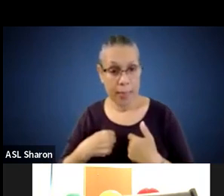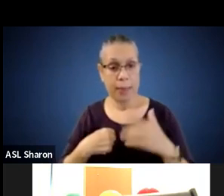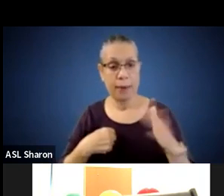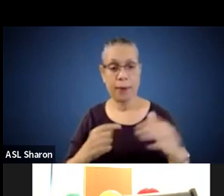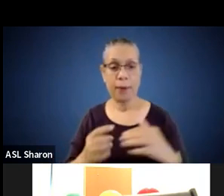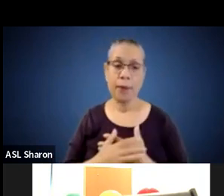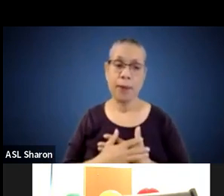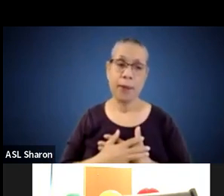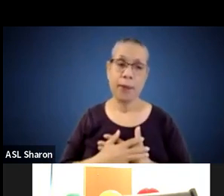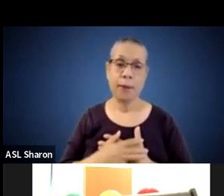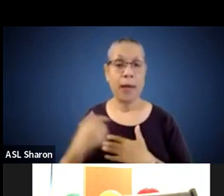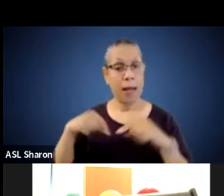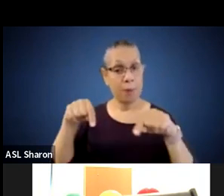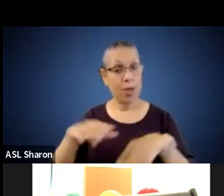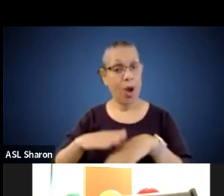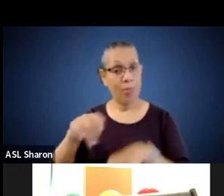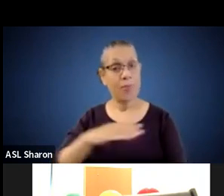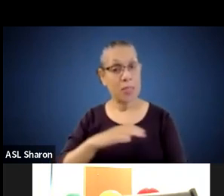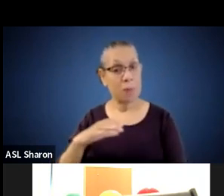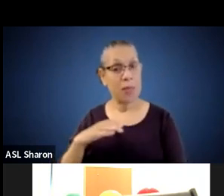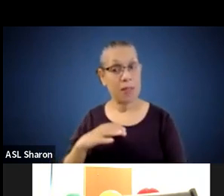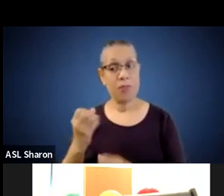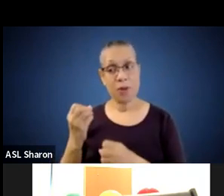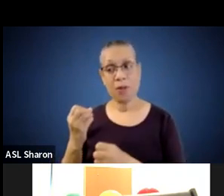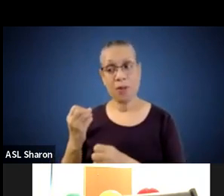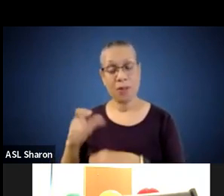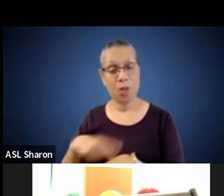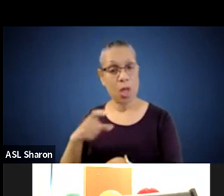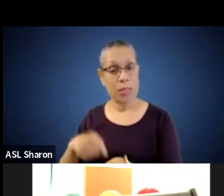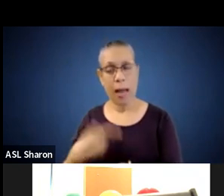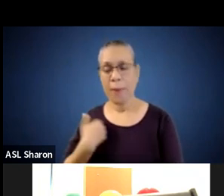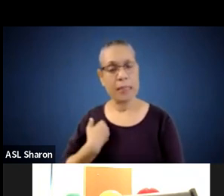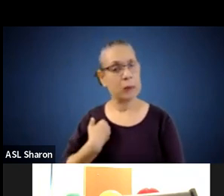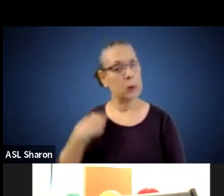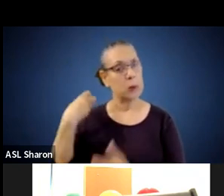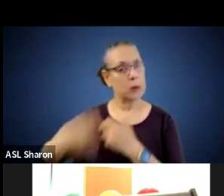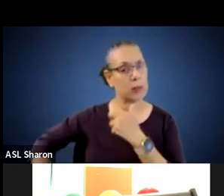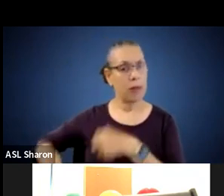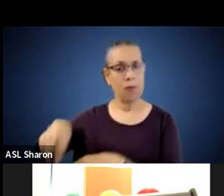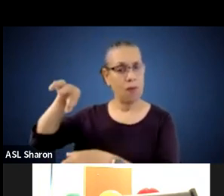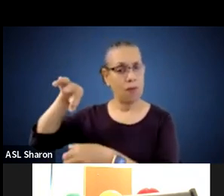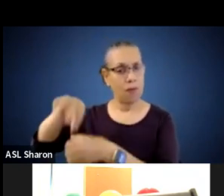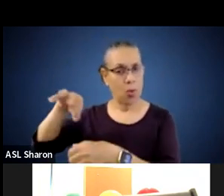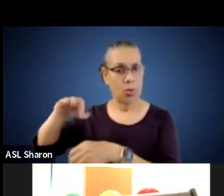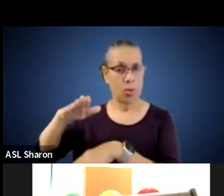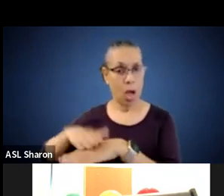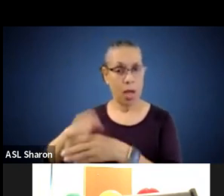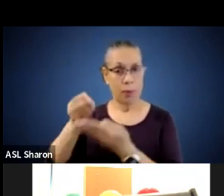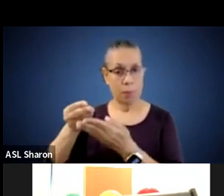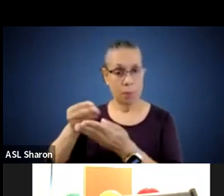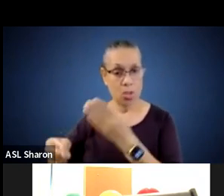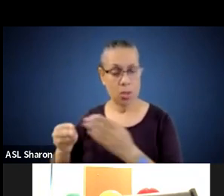been on this committee for a while and I've had some real difficult votes um on budgets and